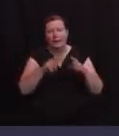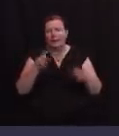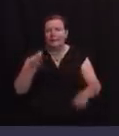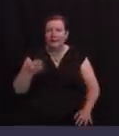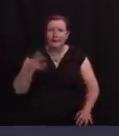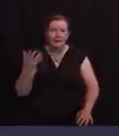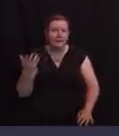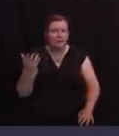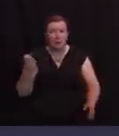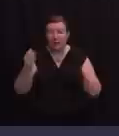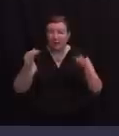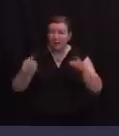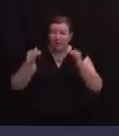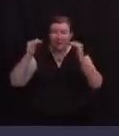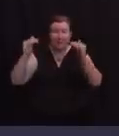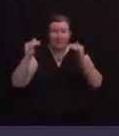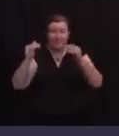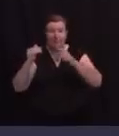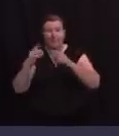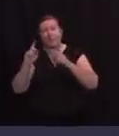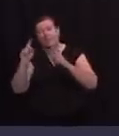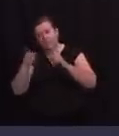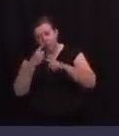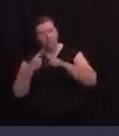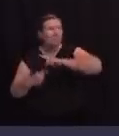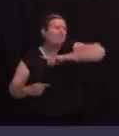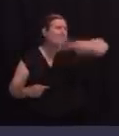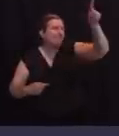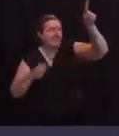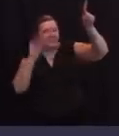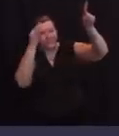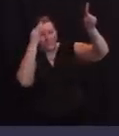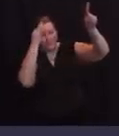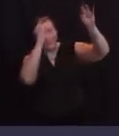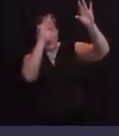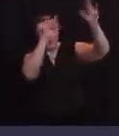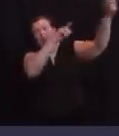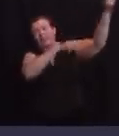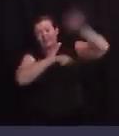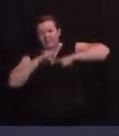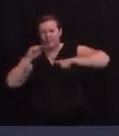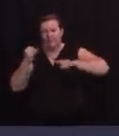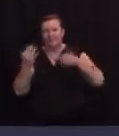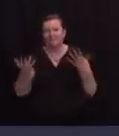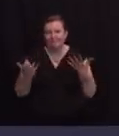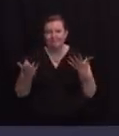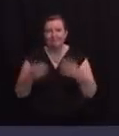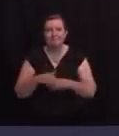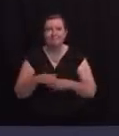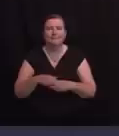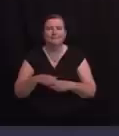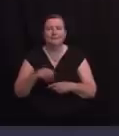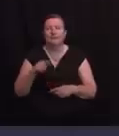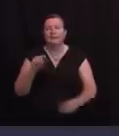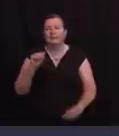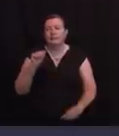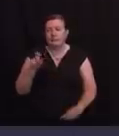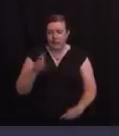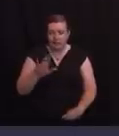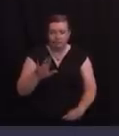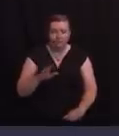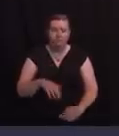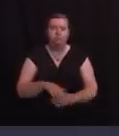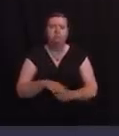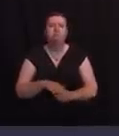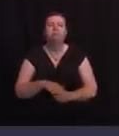and we need the feds to be with us for that. Thank you. Alex, good afternoon. Good afternoon. Good afternoon. Dr.